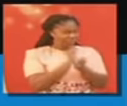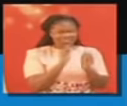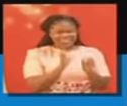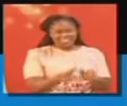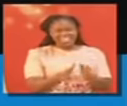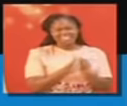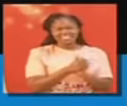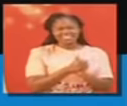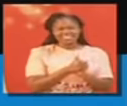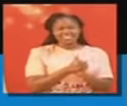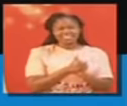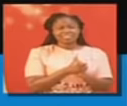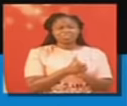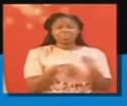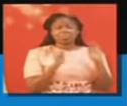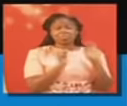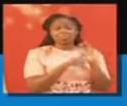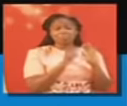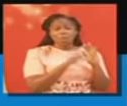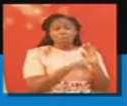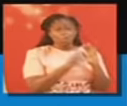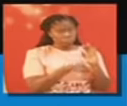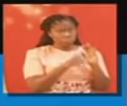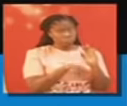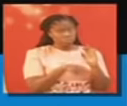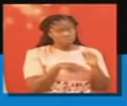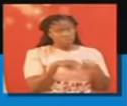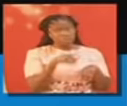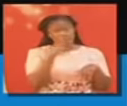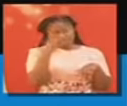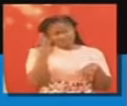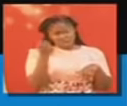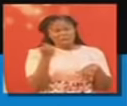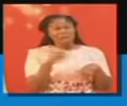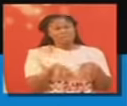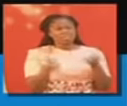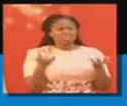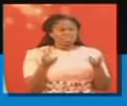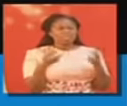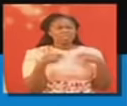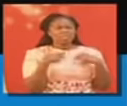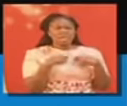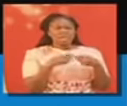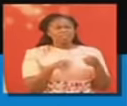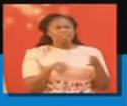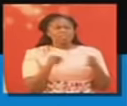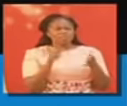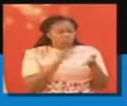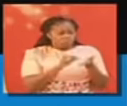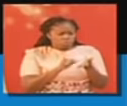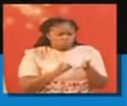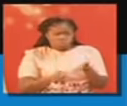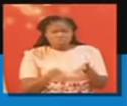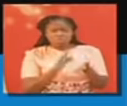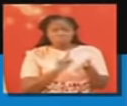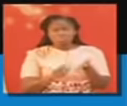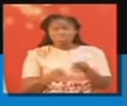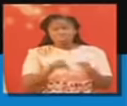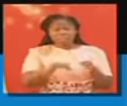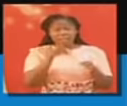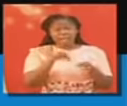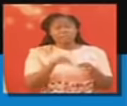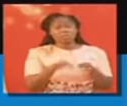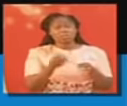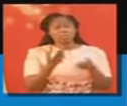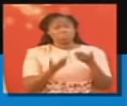have to stay home because, you know, of contact tracing or because one of their colleagues in their